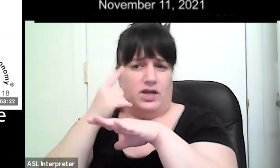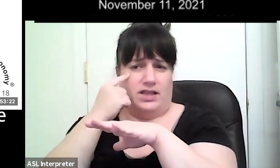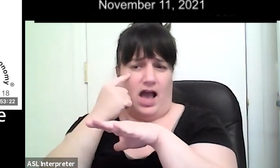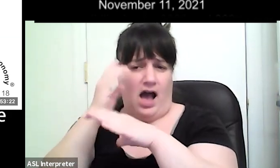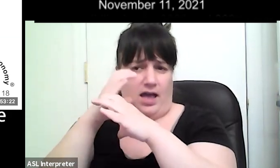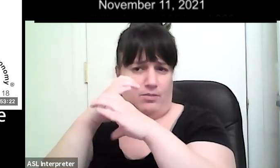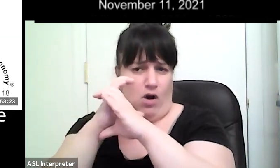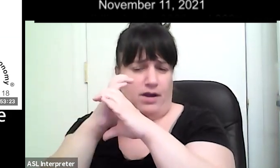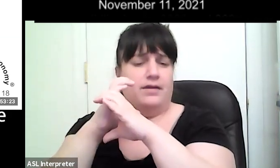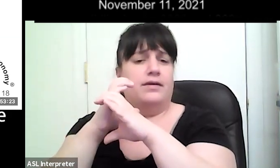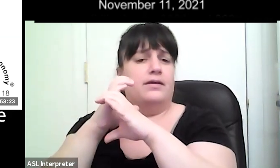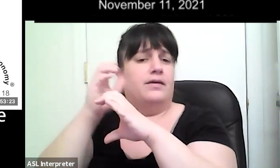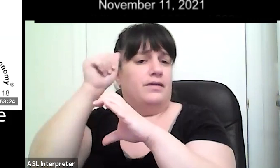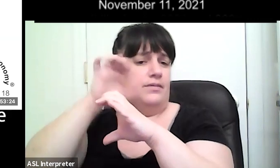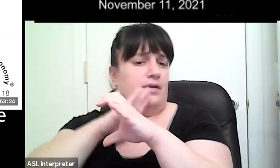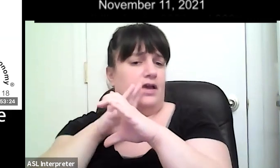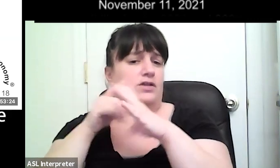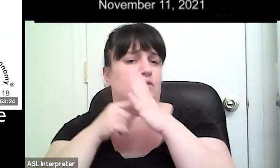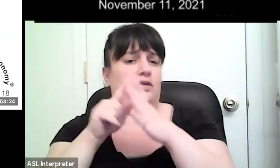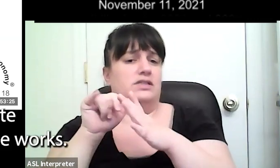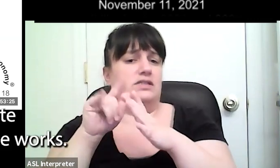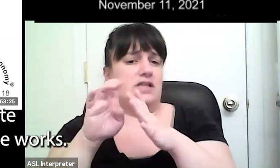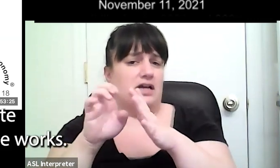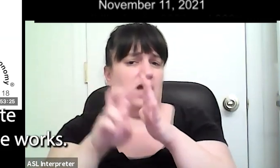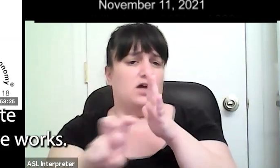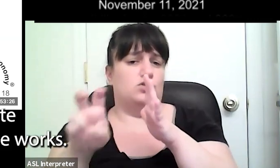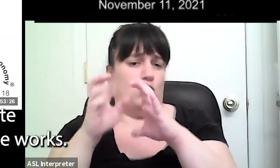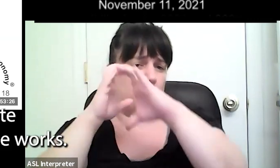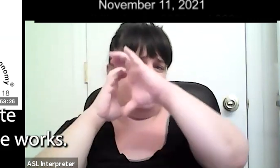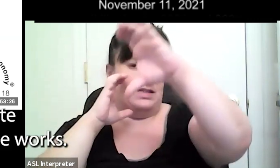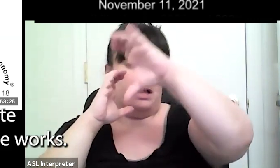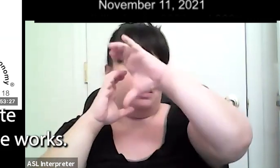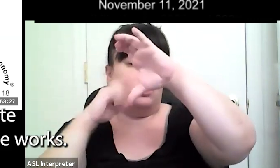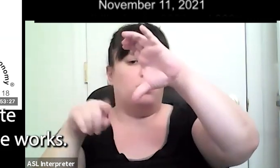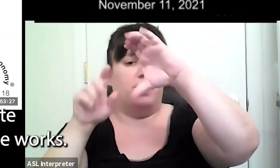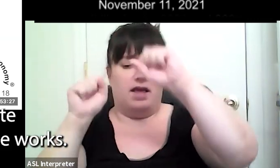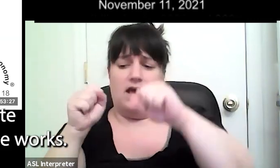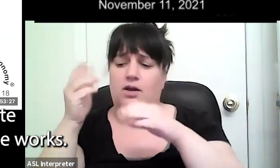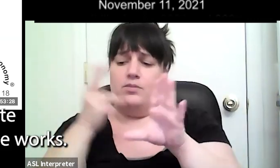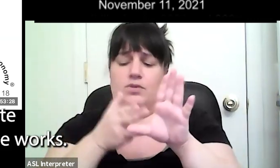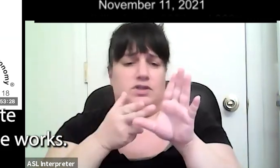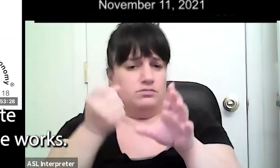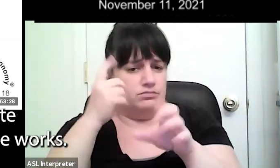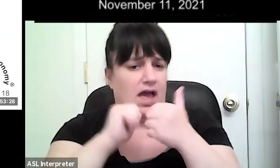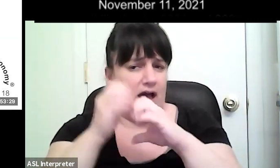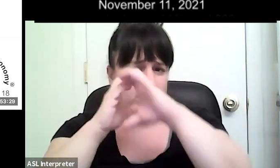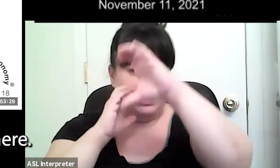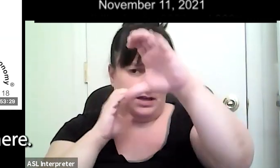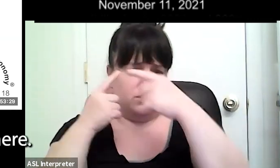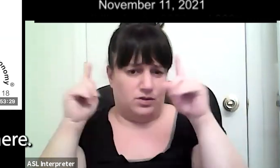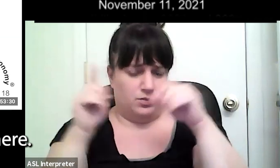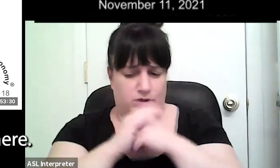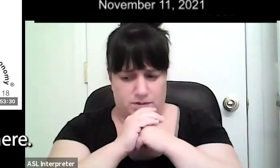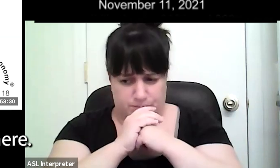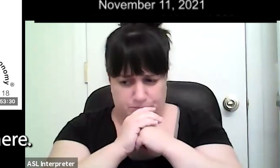is providing a tactile tour of that telescope. So they are able to participate and understand how the telescope works. Well,